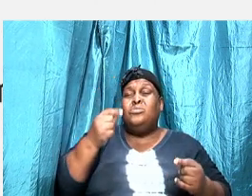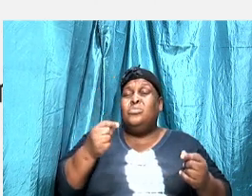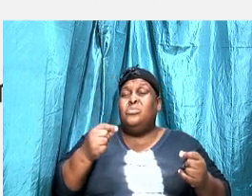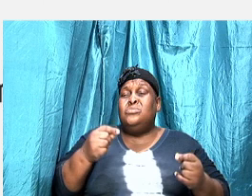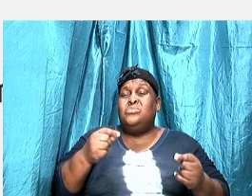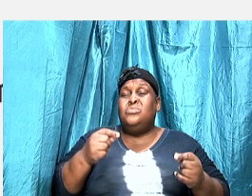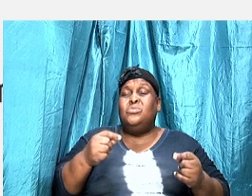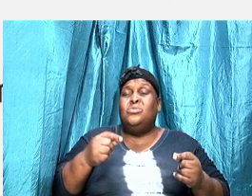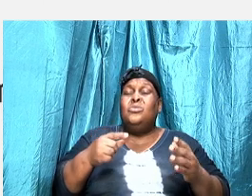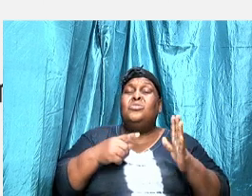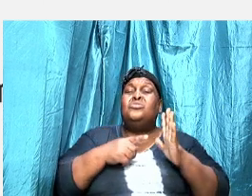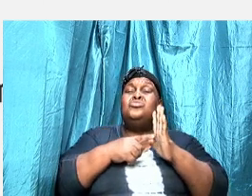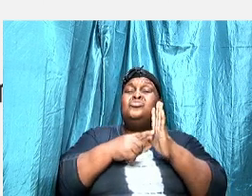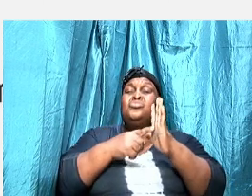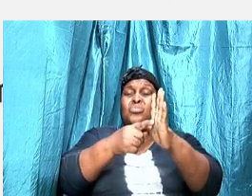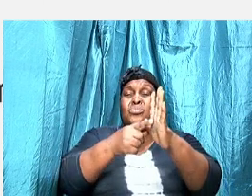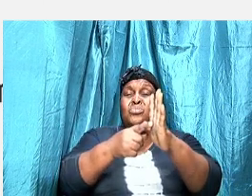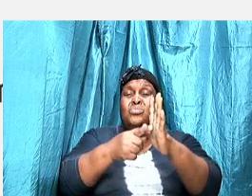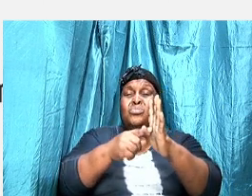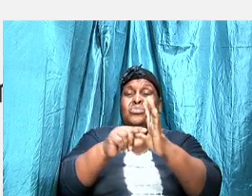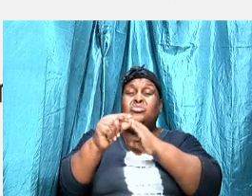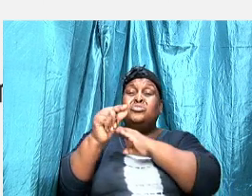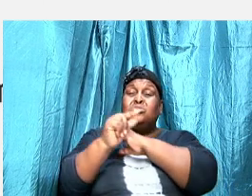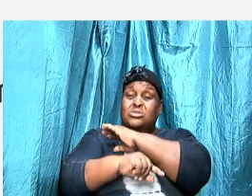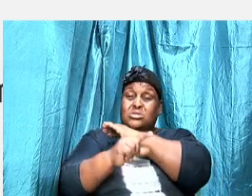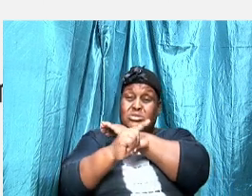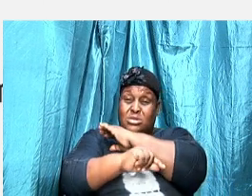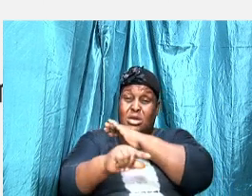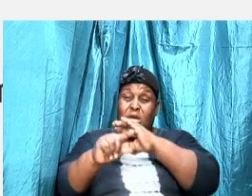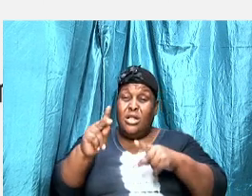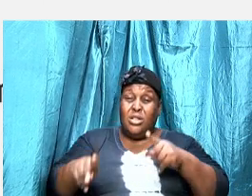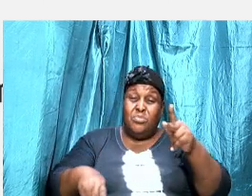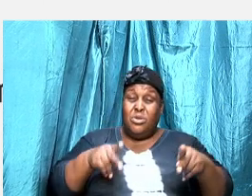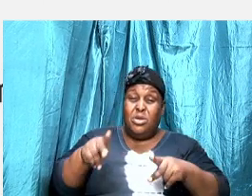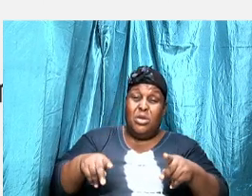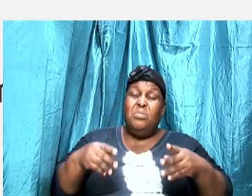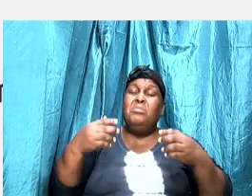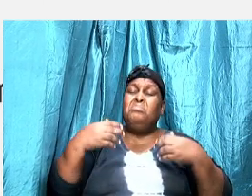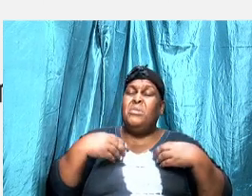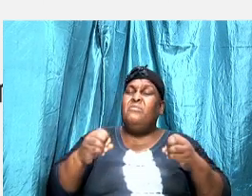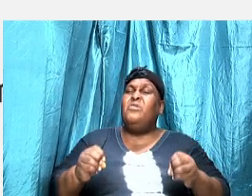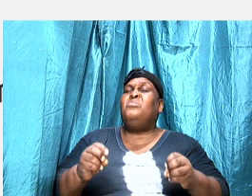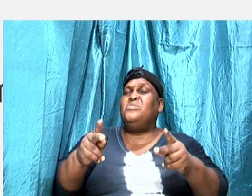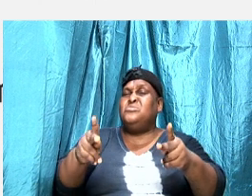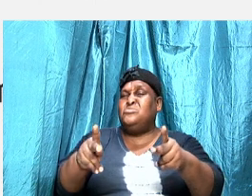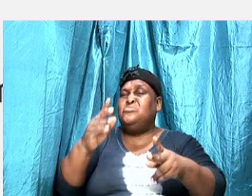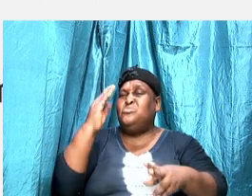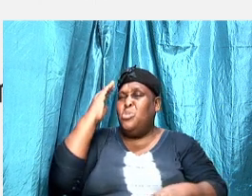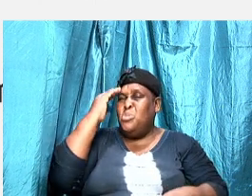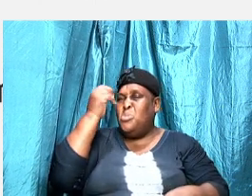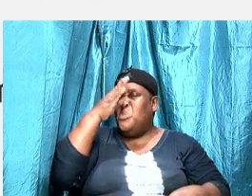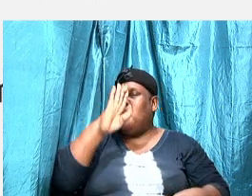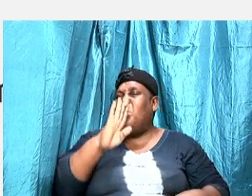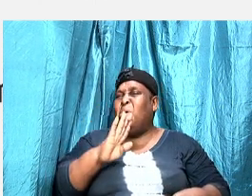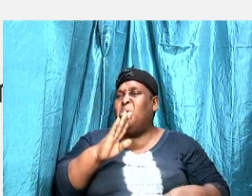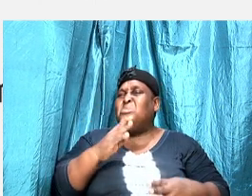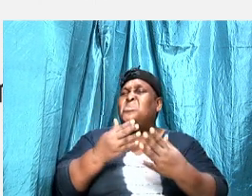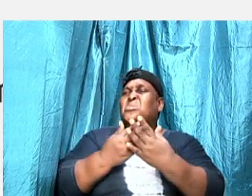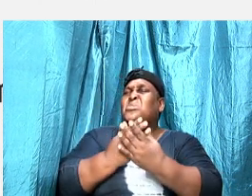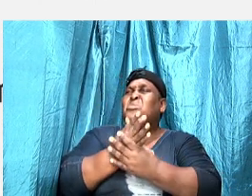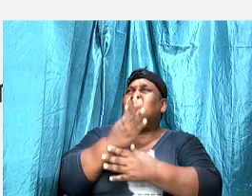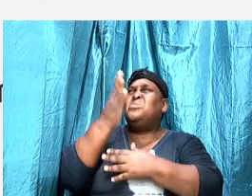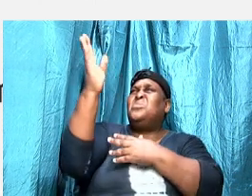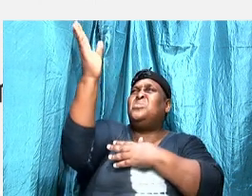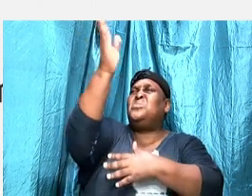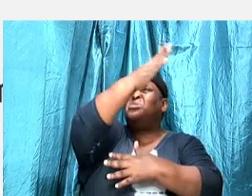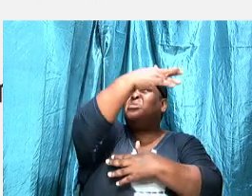showing that the Gentiles, you know, they had an opportunity to know God through the elements, through the